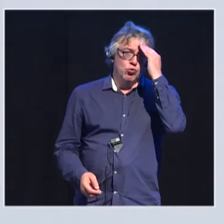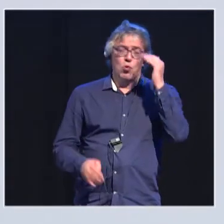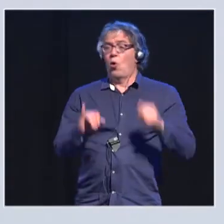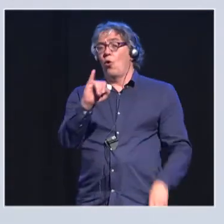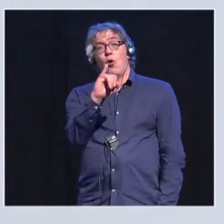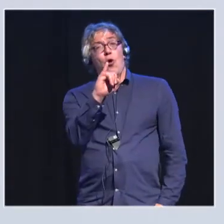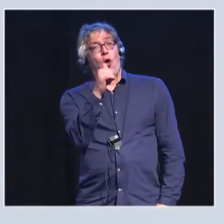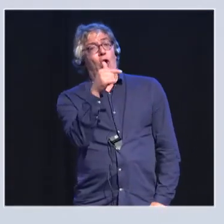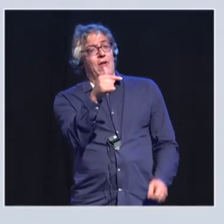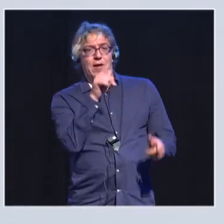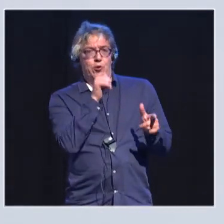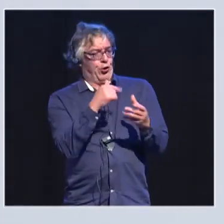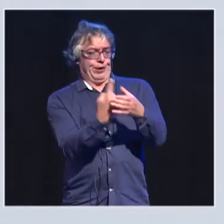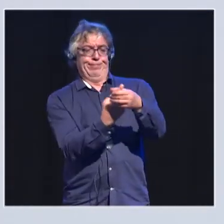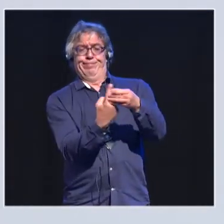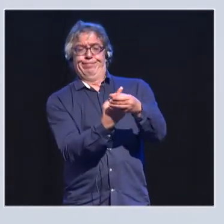as a sector,